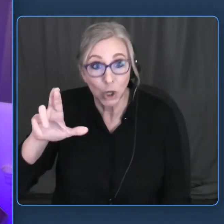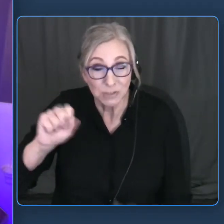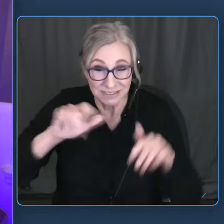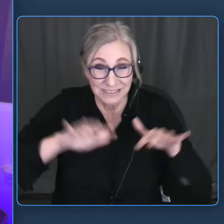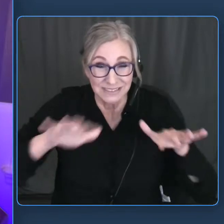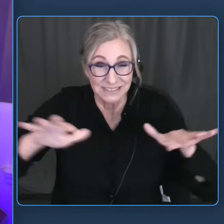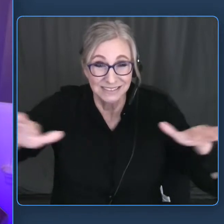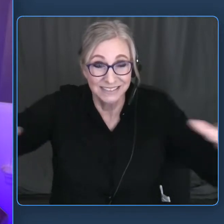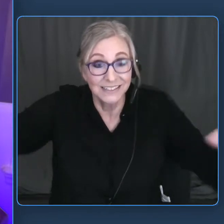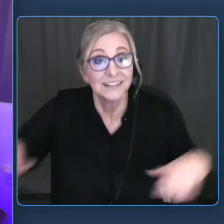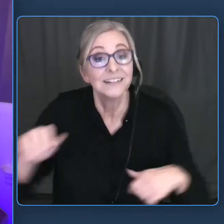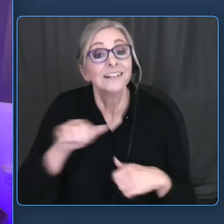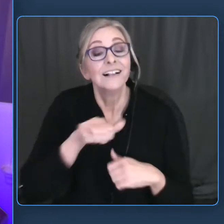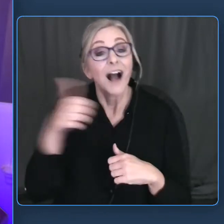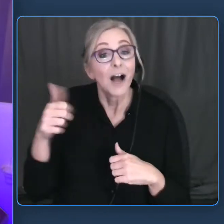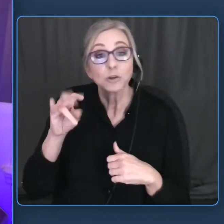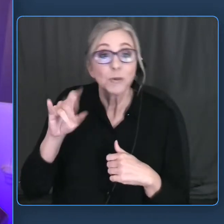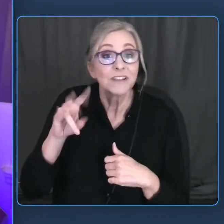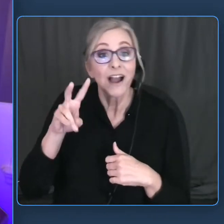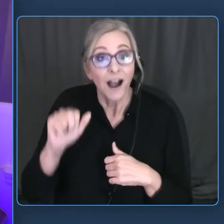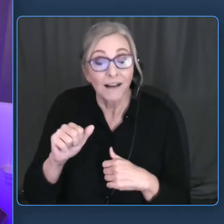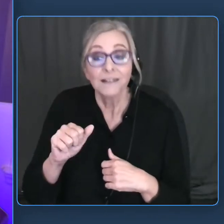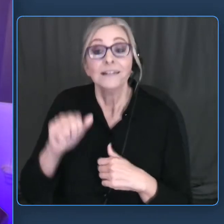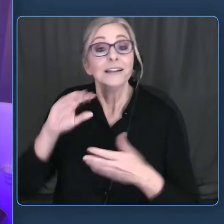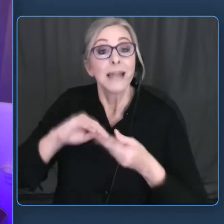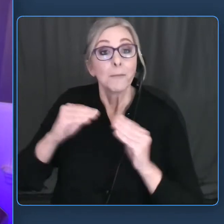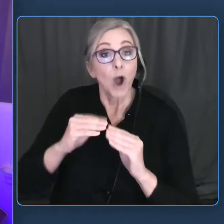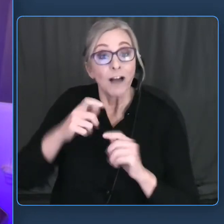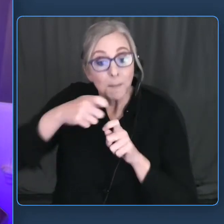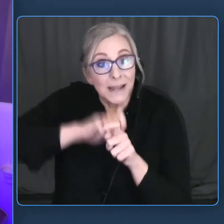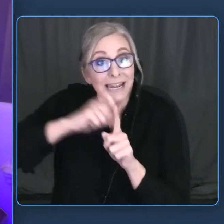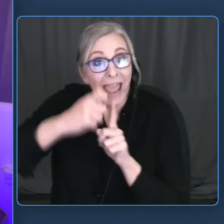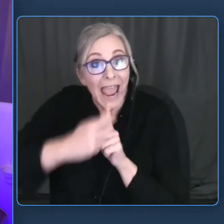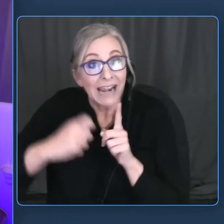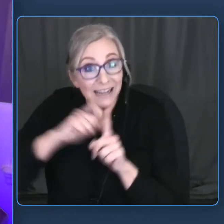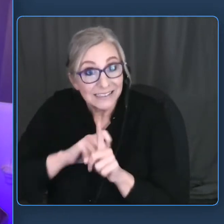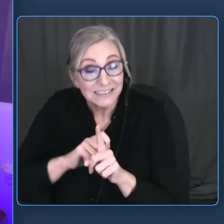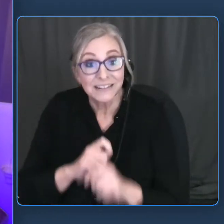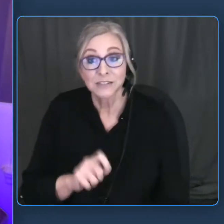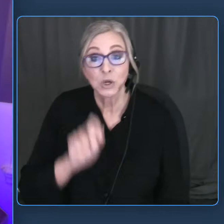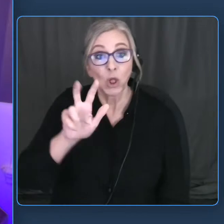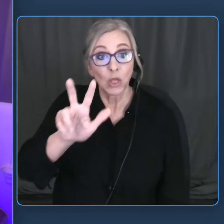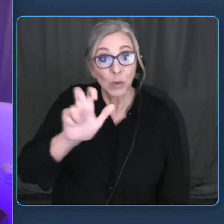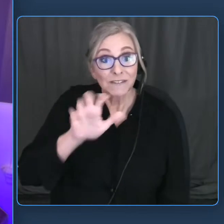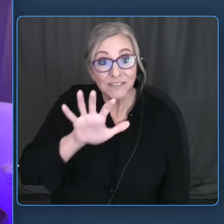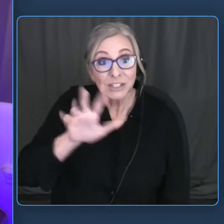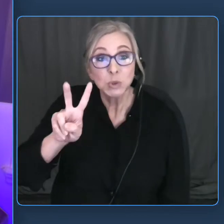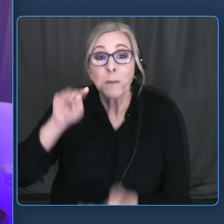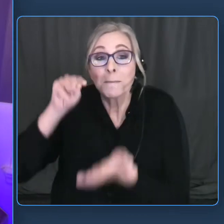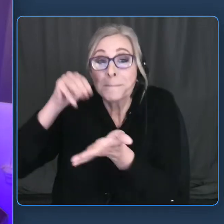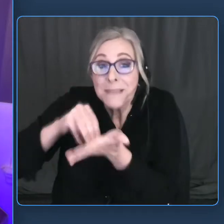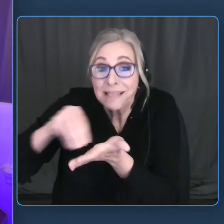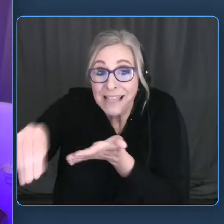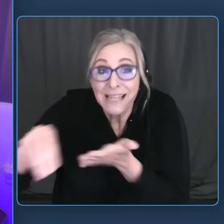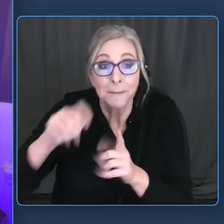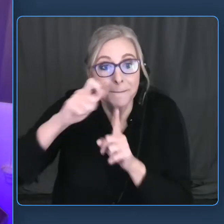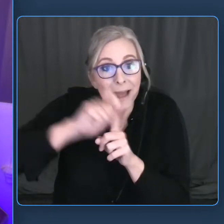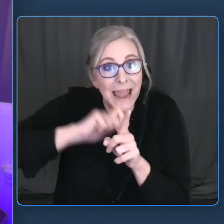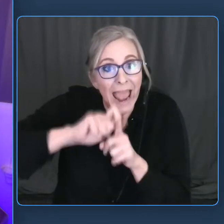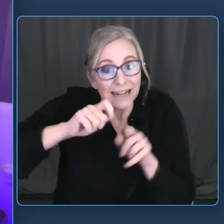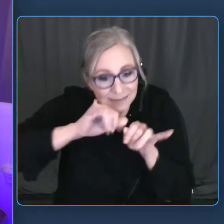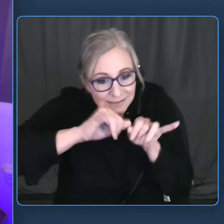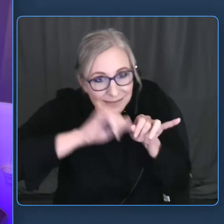want just another reference, the number of bananas for scale, that would be 352 million